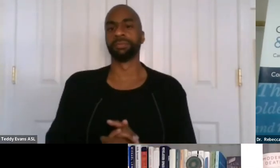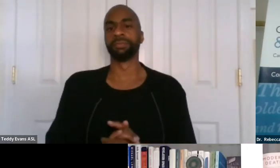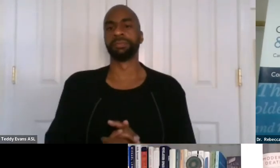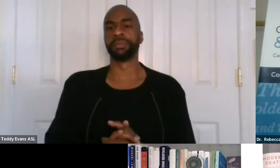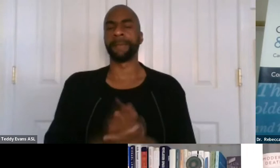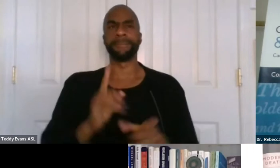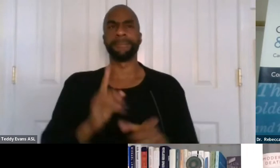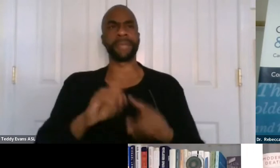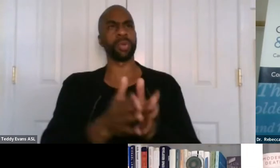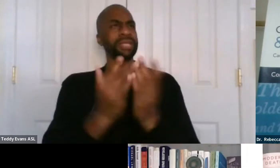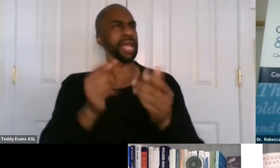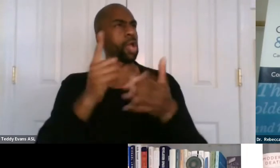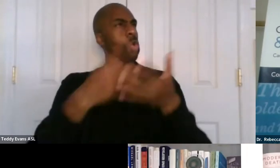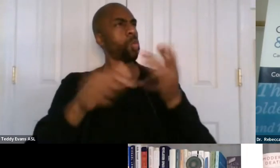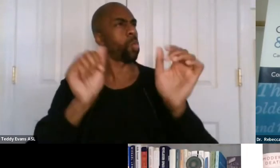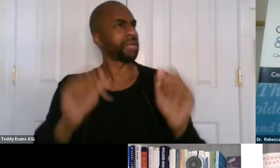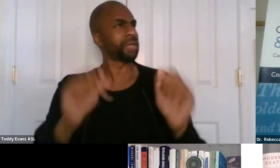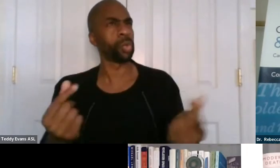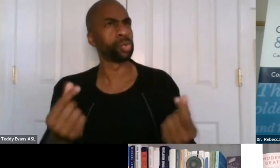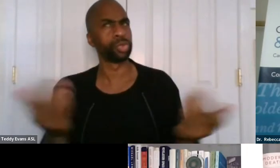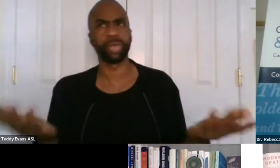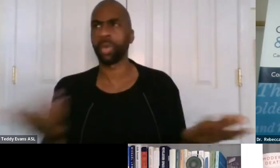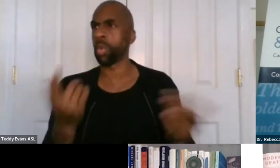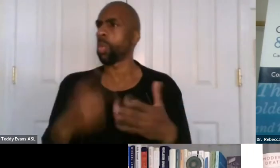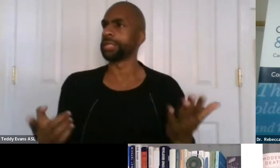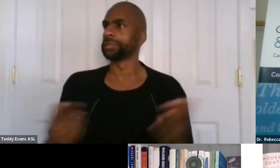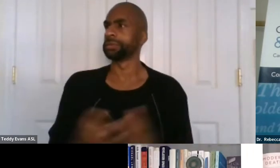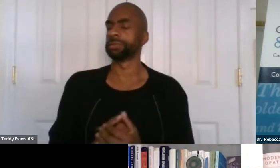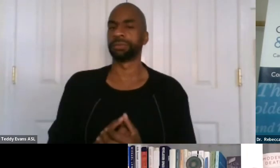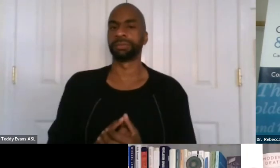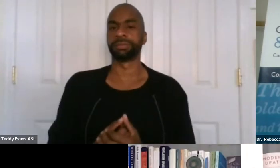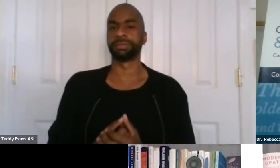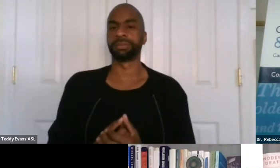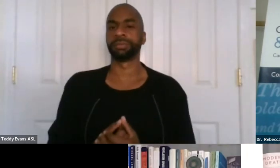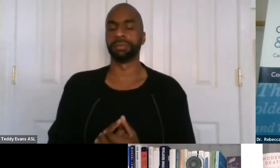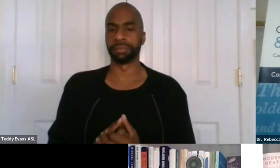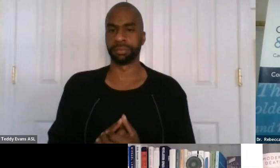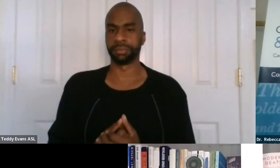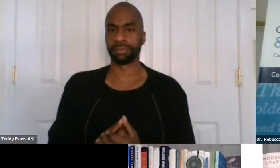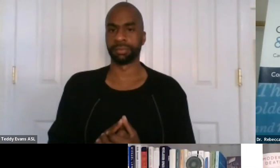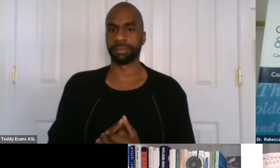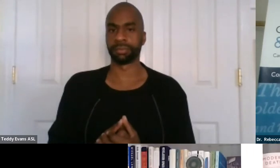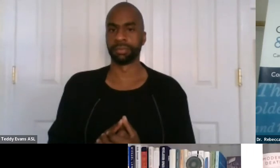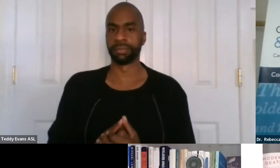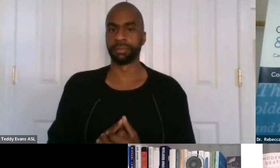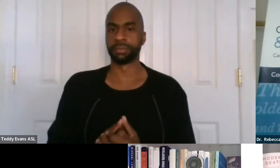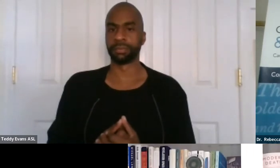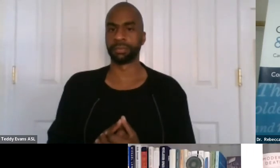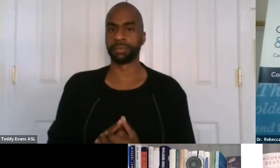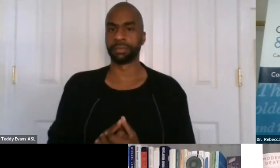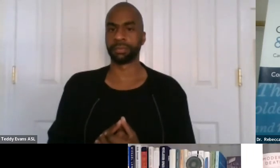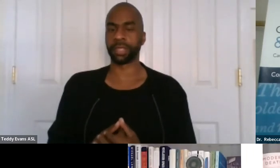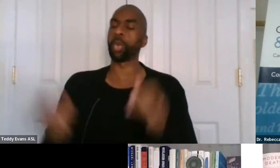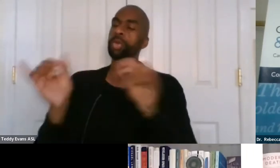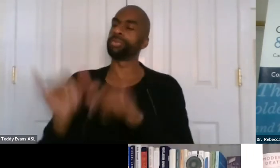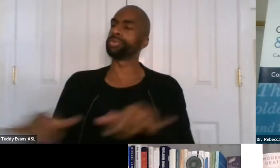we all organize and if we go outside of the usual avenues that are presented for change. But I